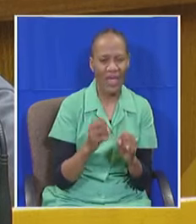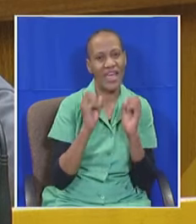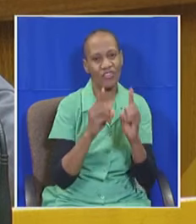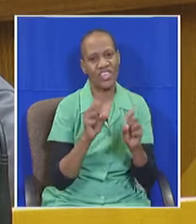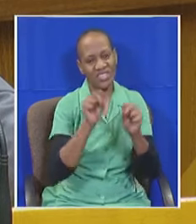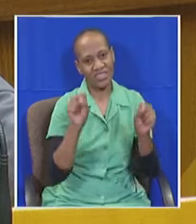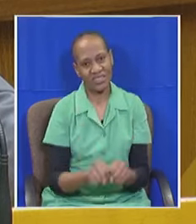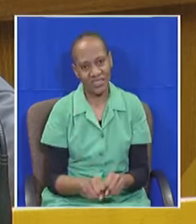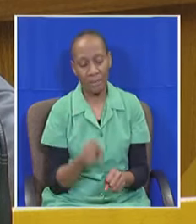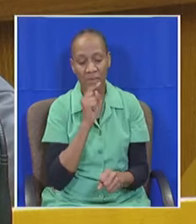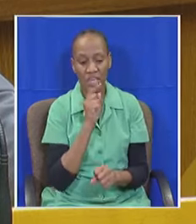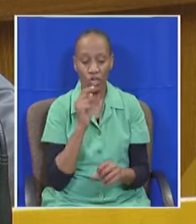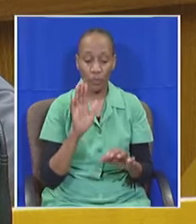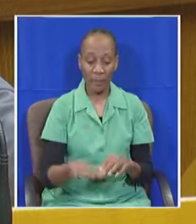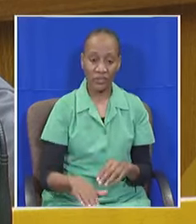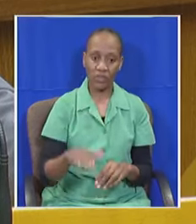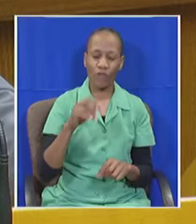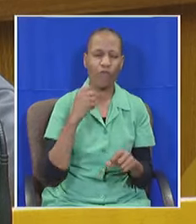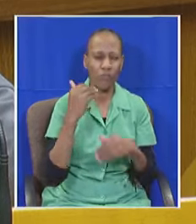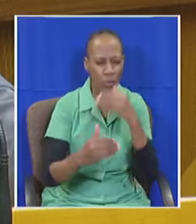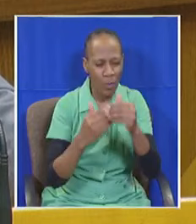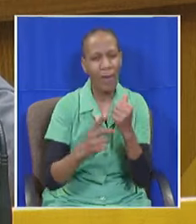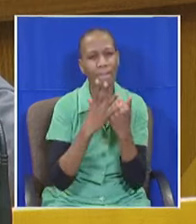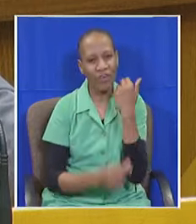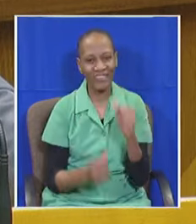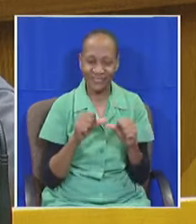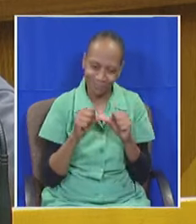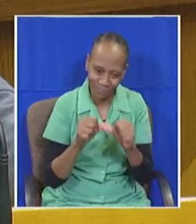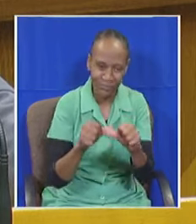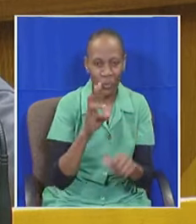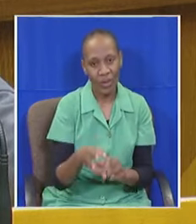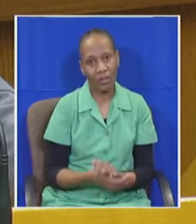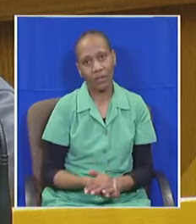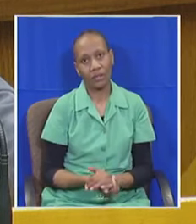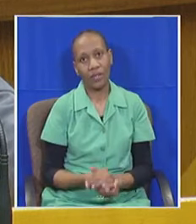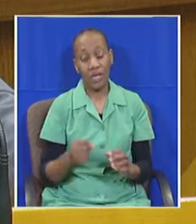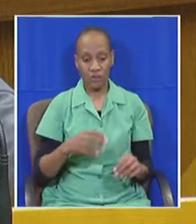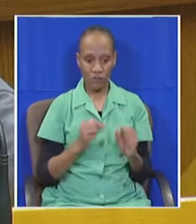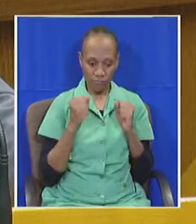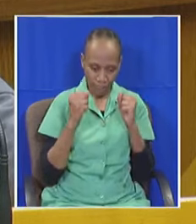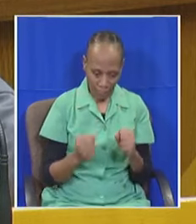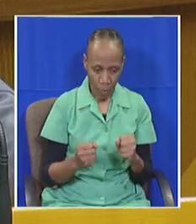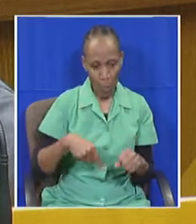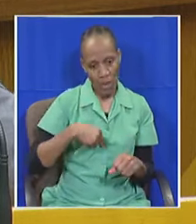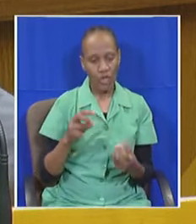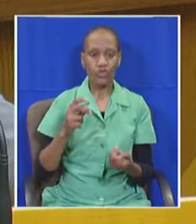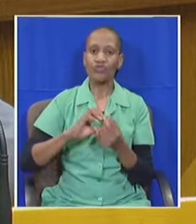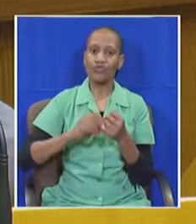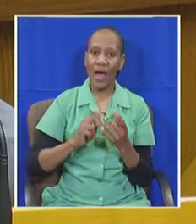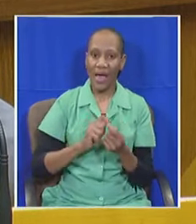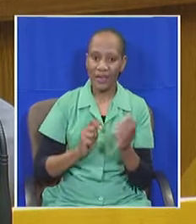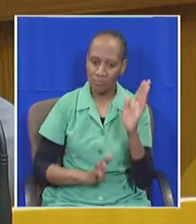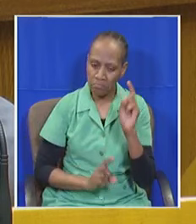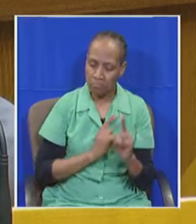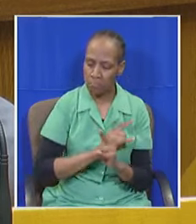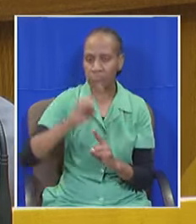will consign you to a lifetime in poverty. And if through sheer grit and determination, you manage to beat these odds and